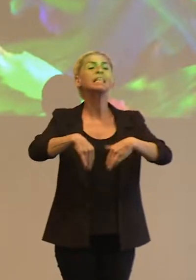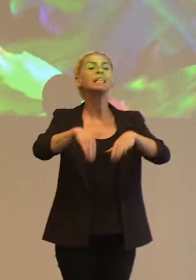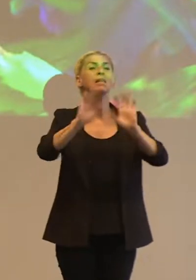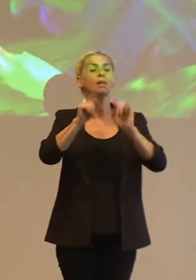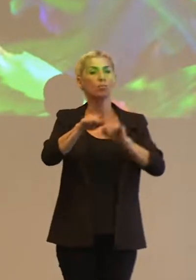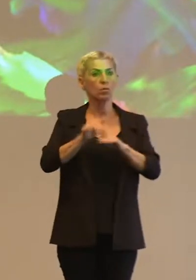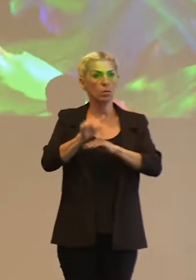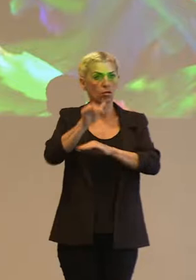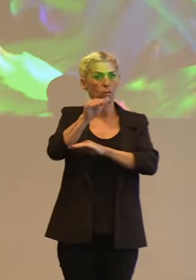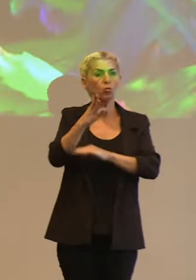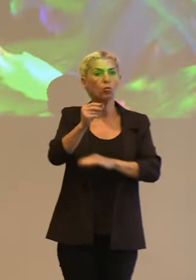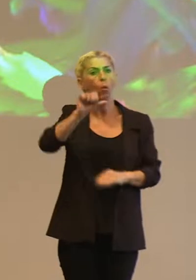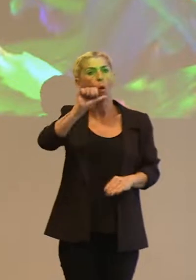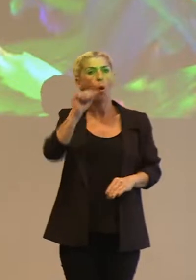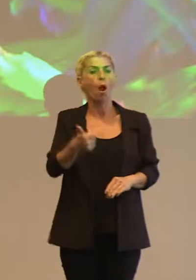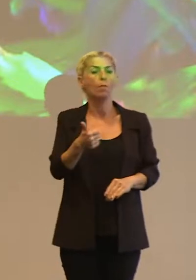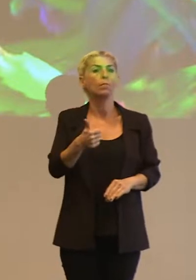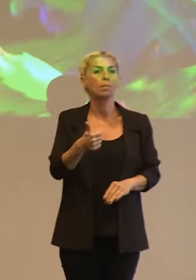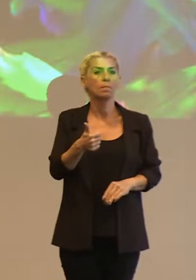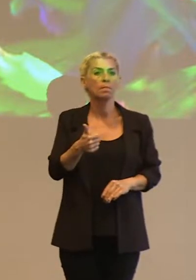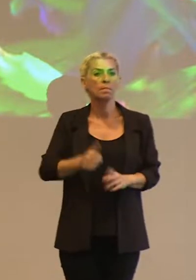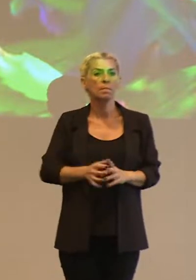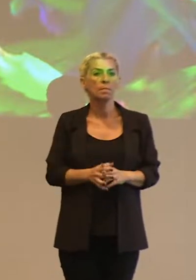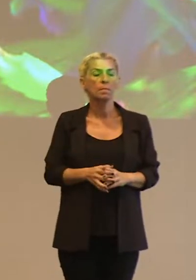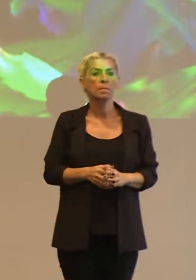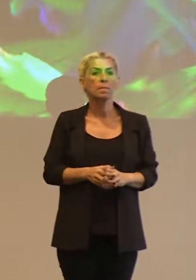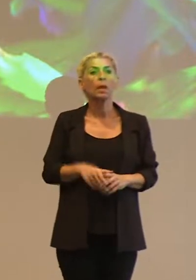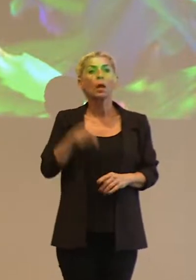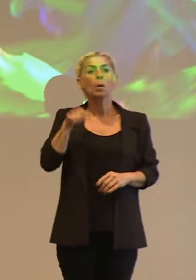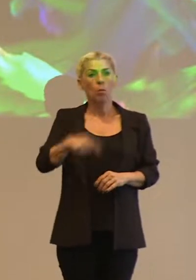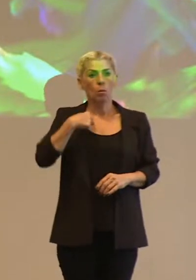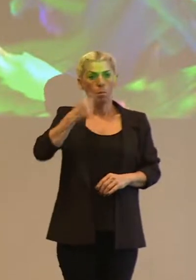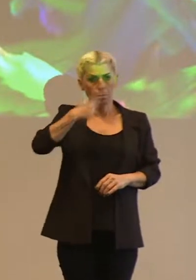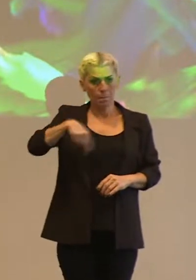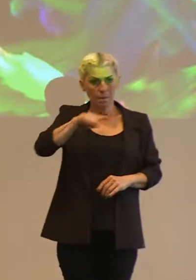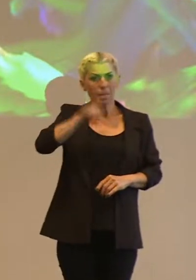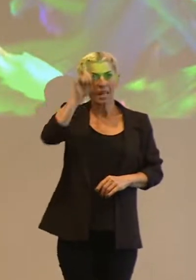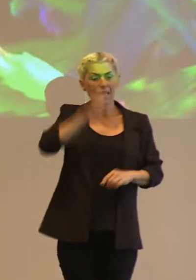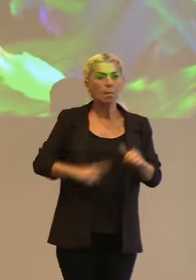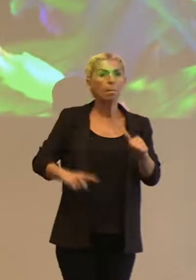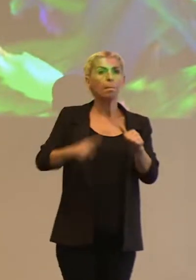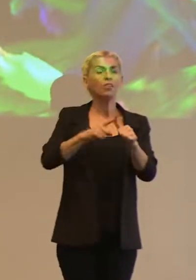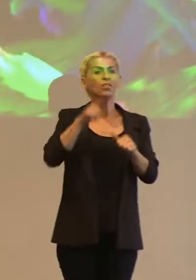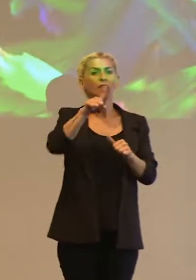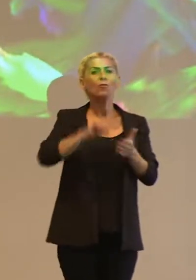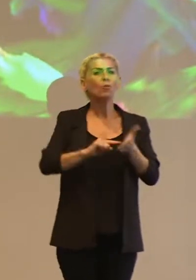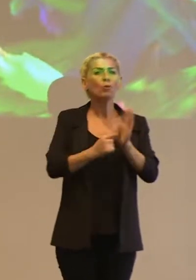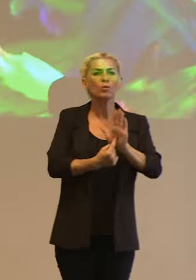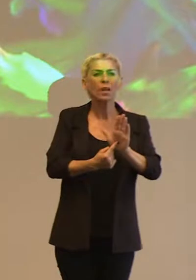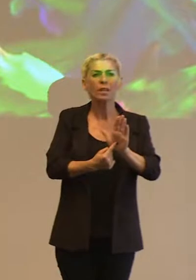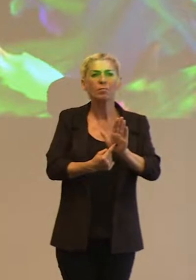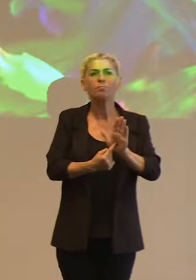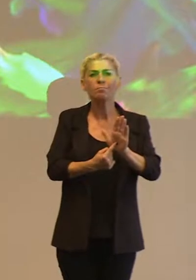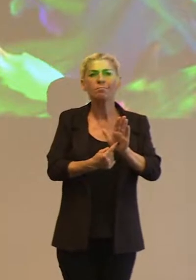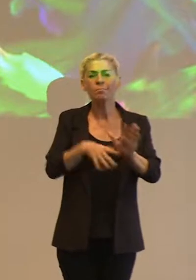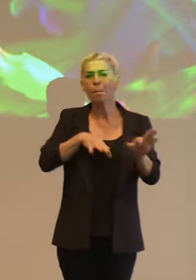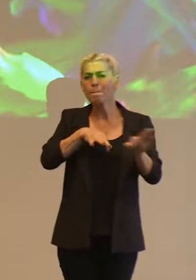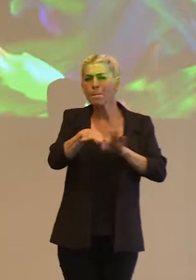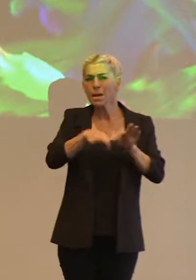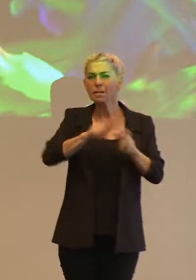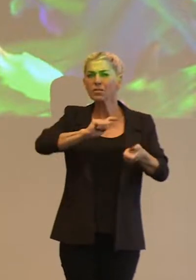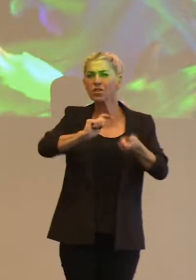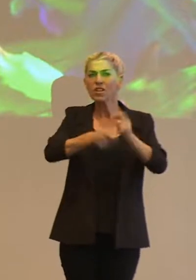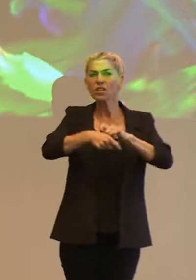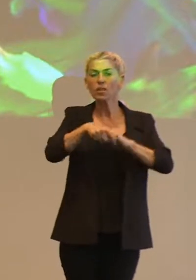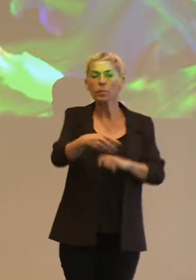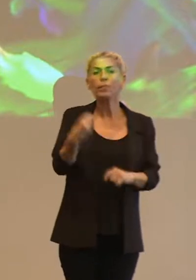yet this very information that the main building block of uh the main building